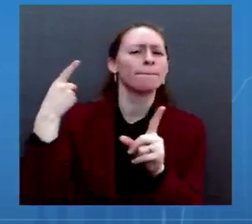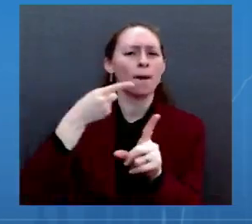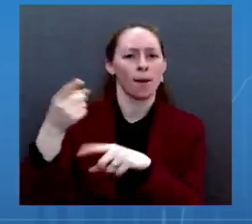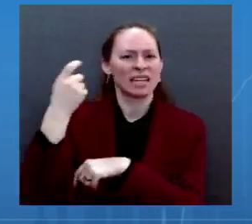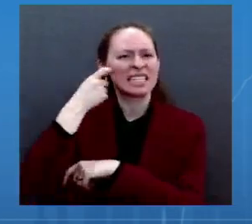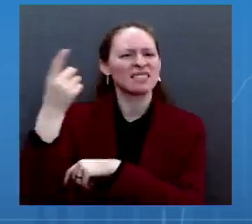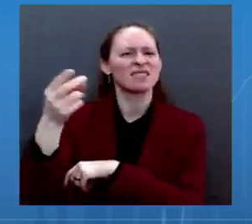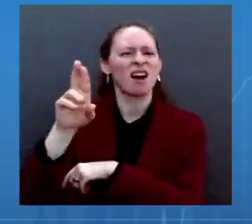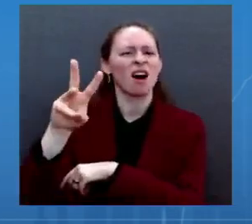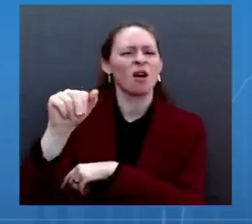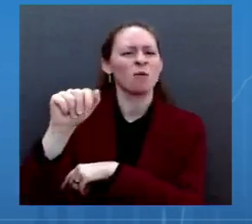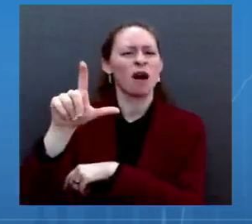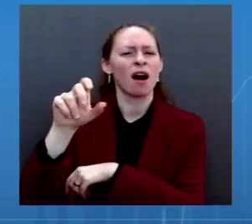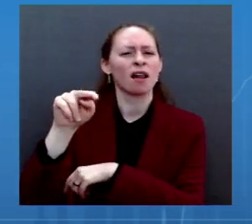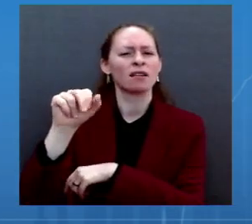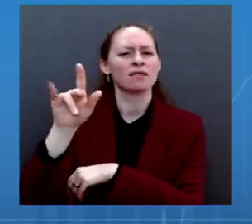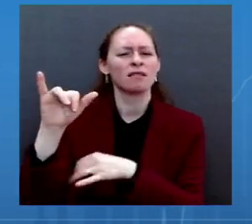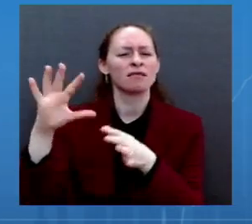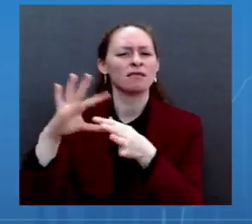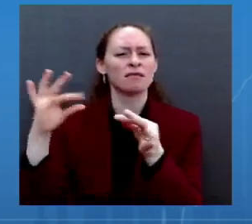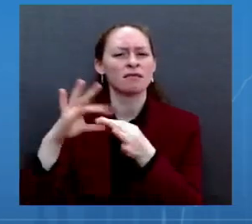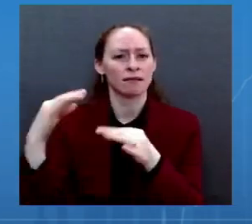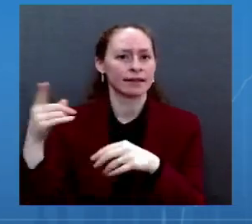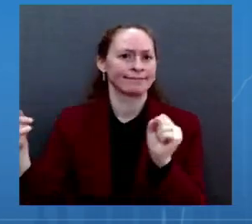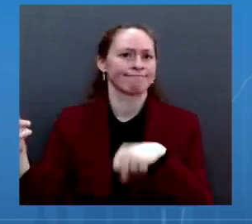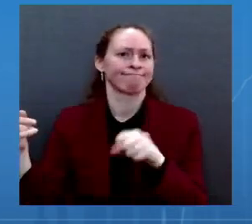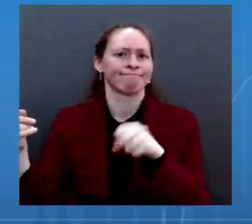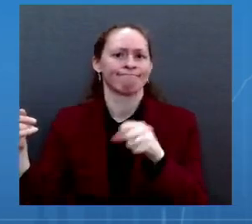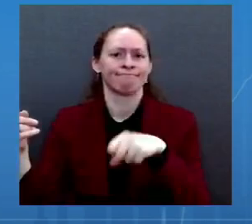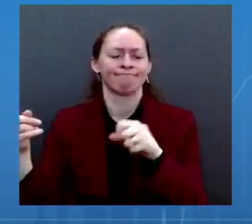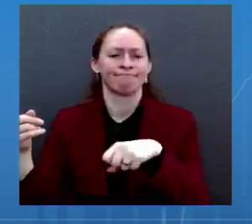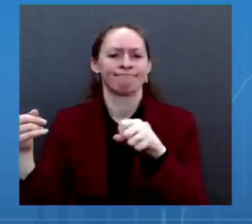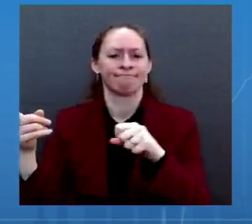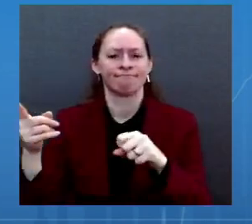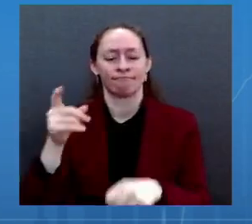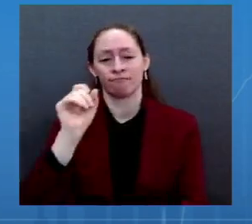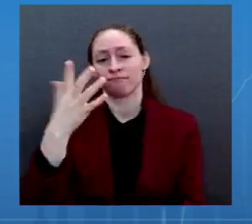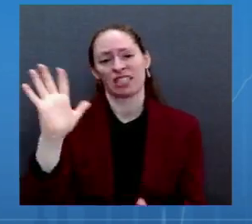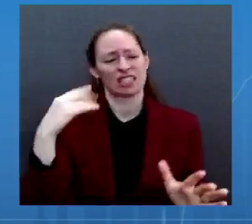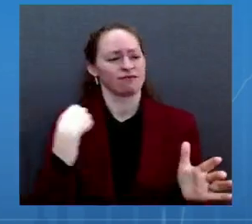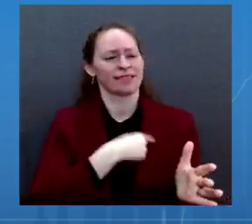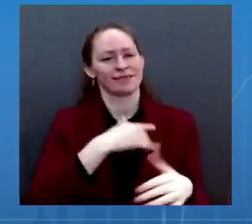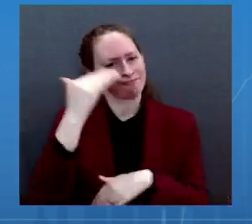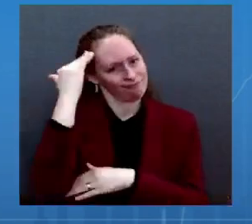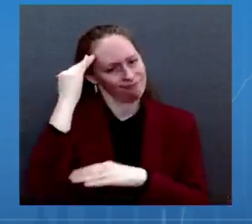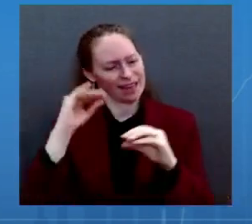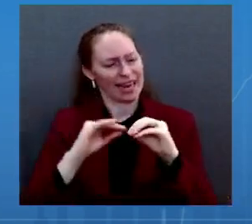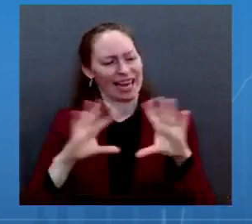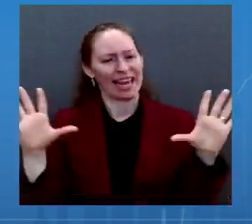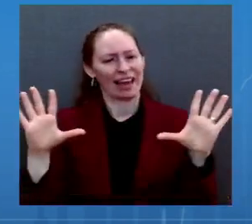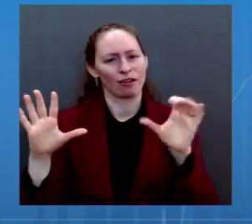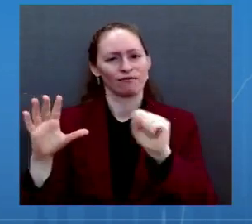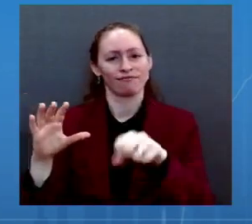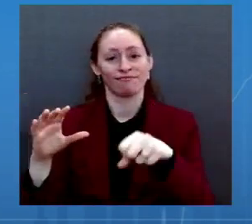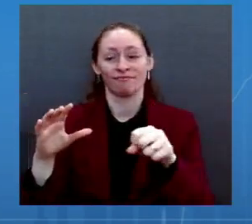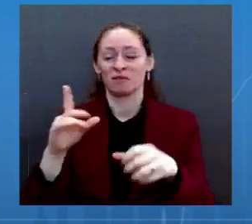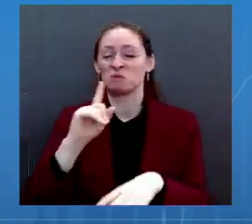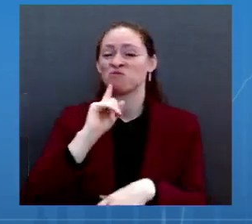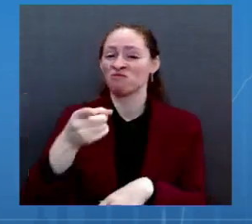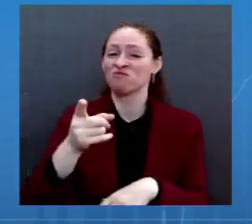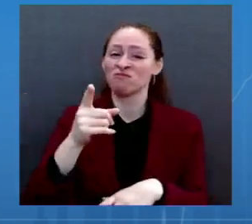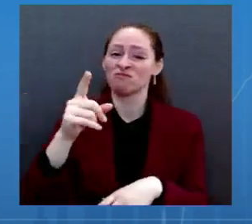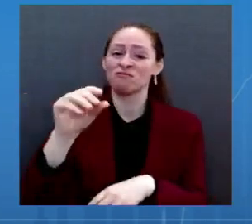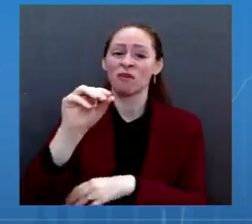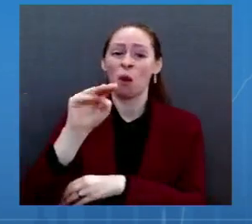are dealing with a highly transmissible variant that spreads rapidly. The data are overwhelming in that regard.